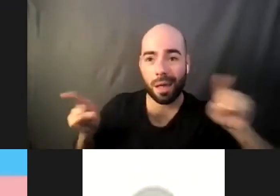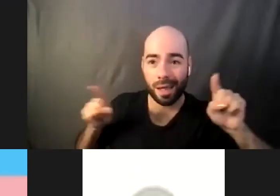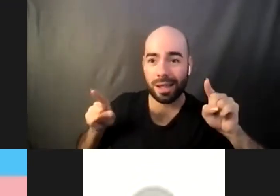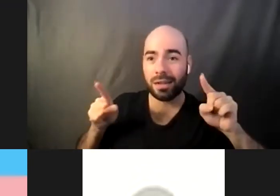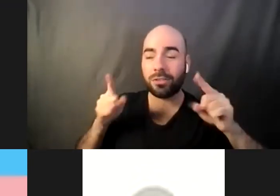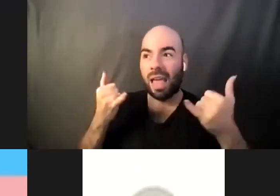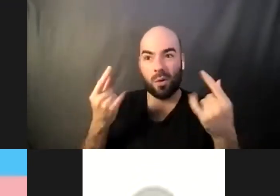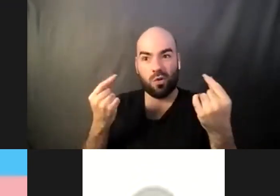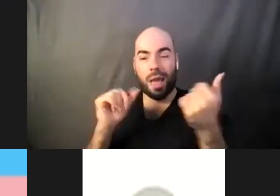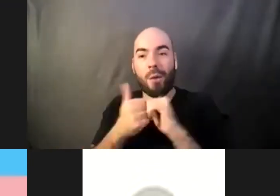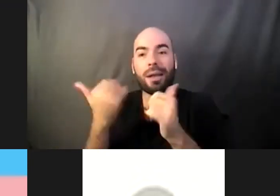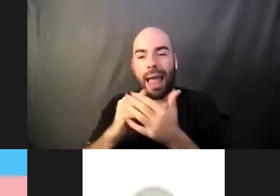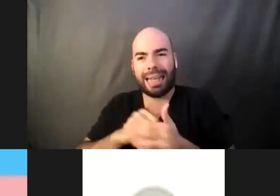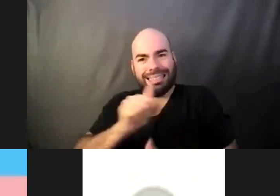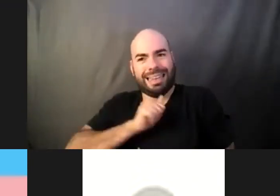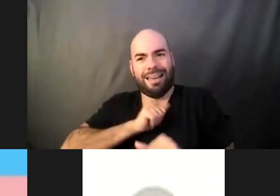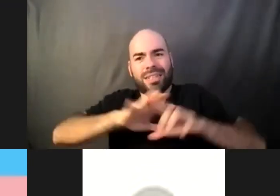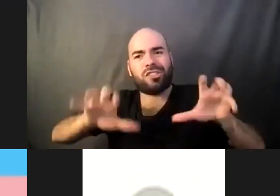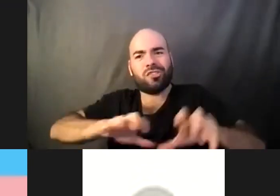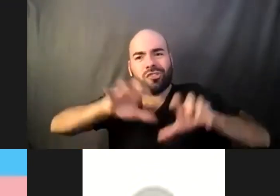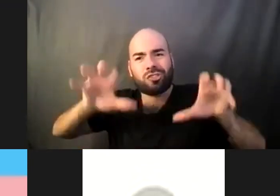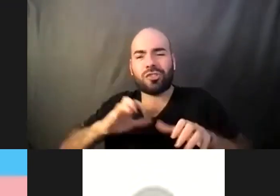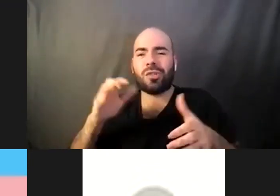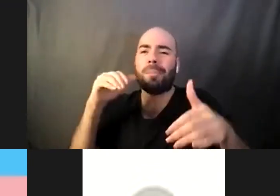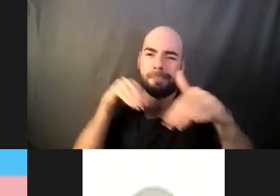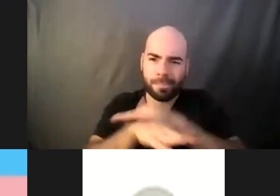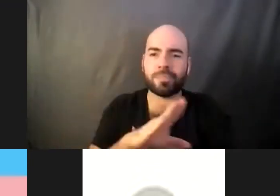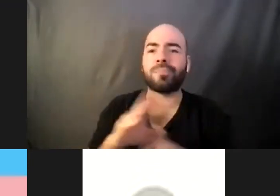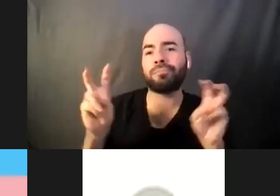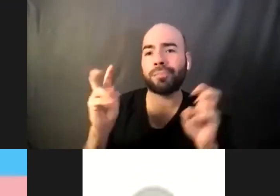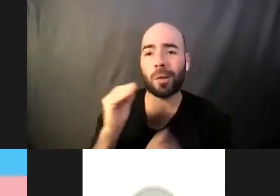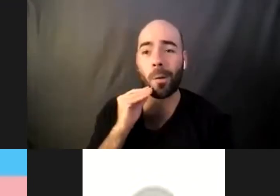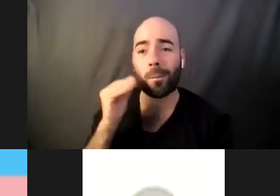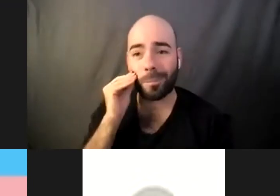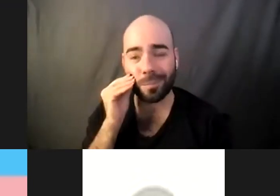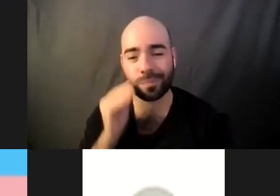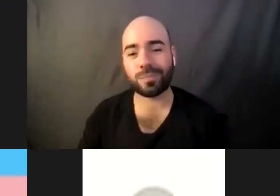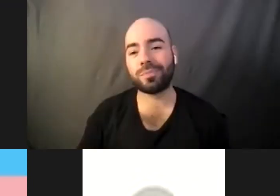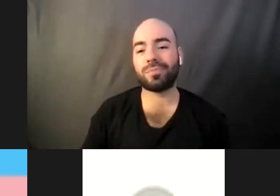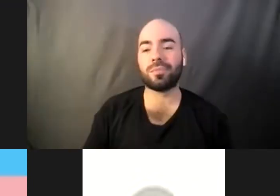home, you know? And that is a really,